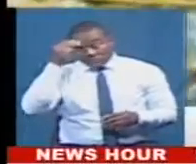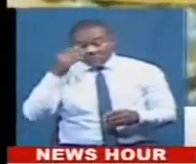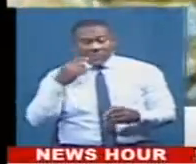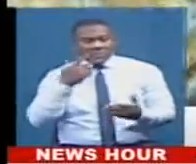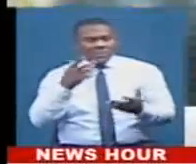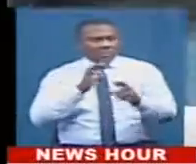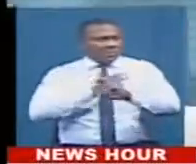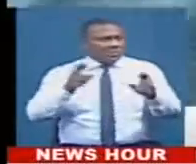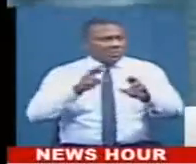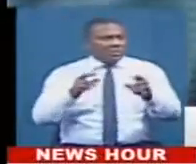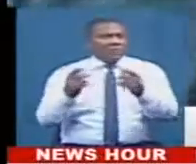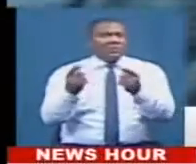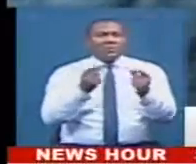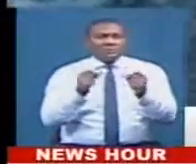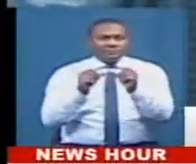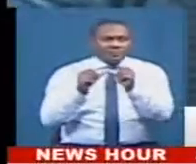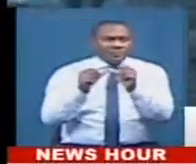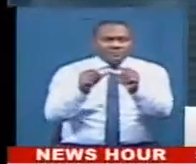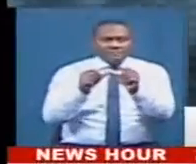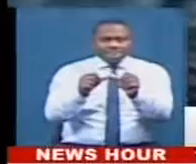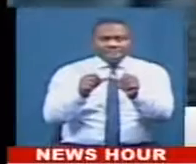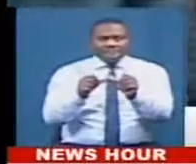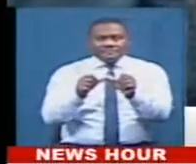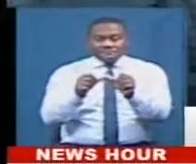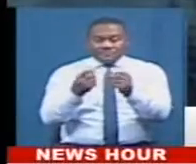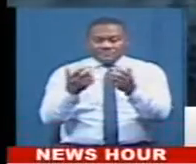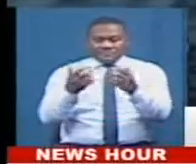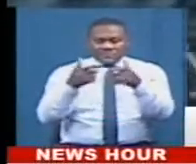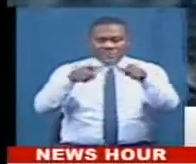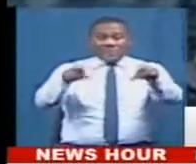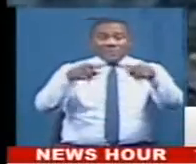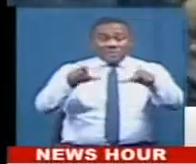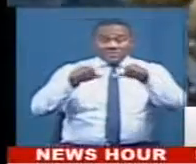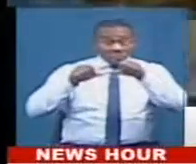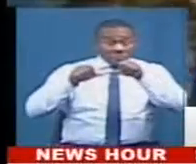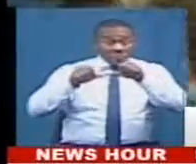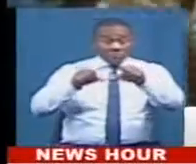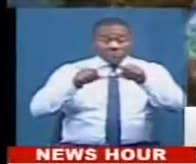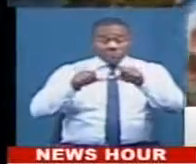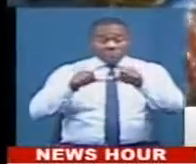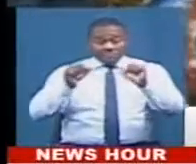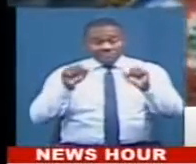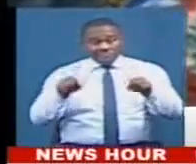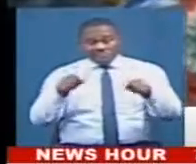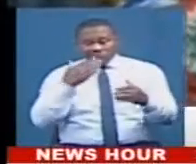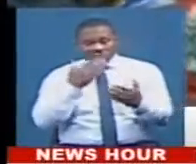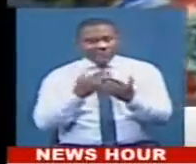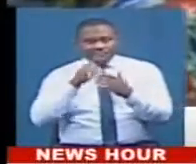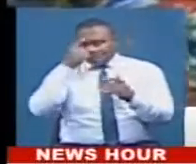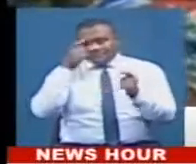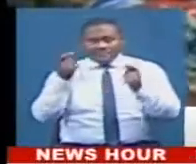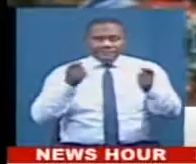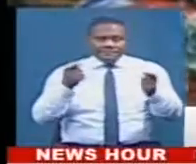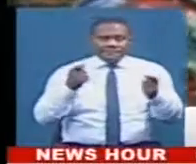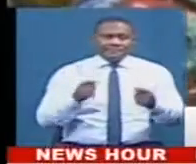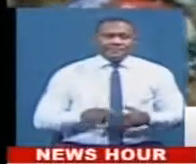ready to pursue and monitor relevant policies towards deepening decentralization, good governance and balanced